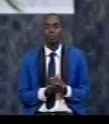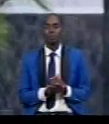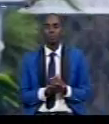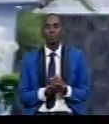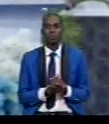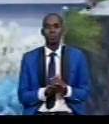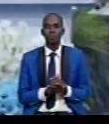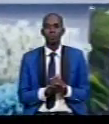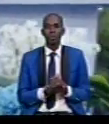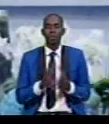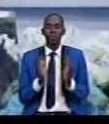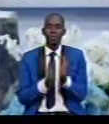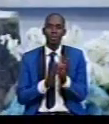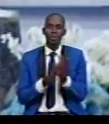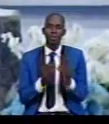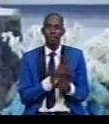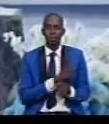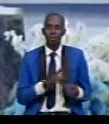Praise the Lord.